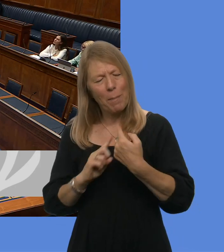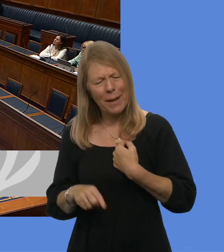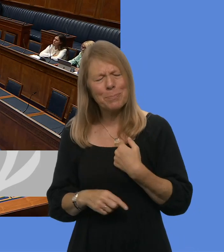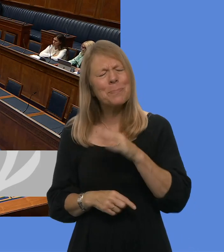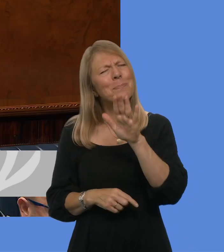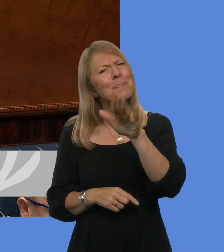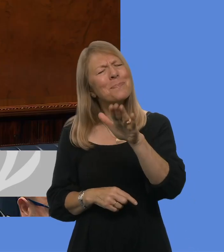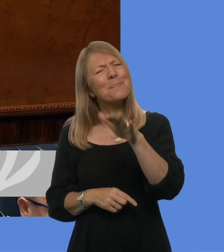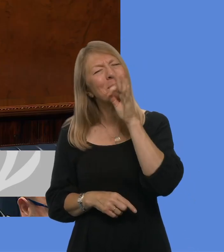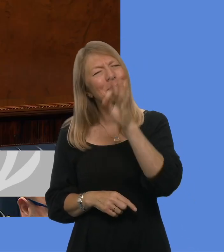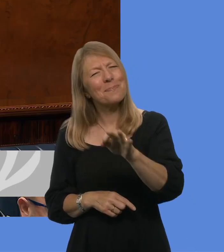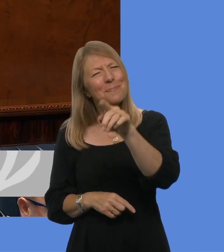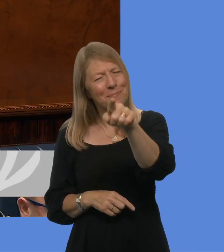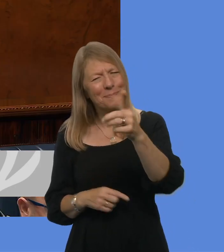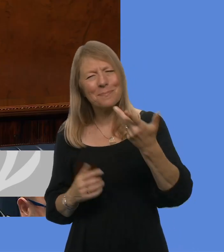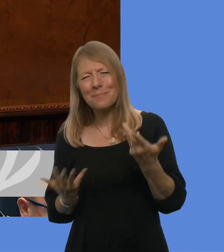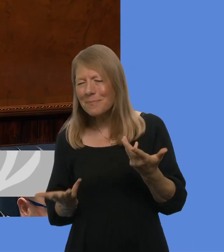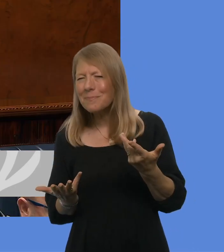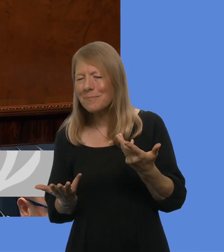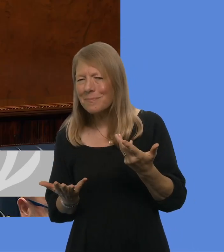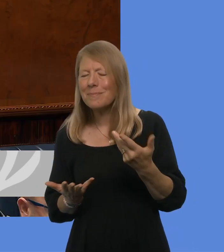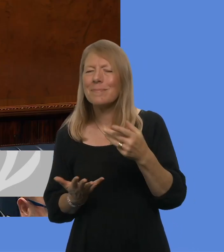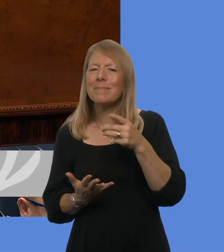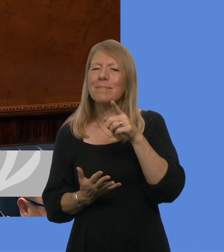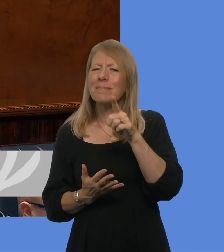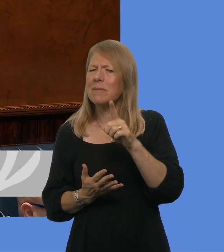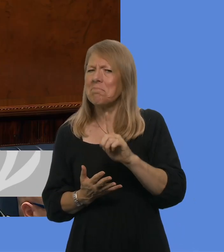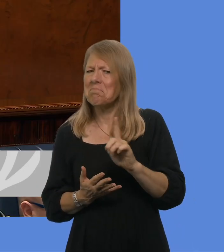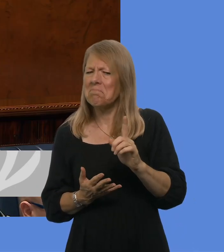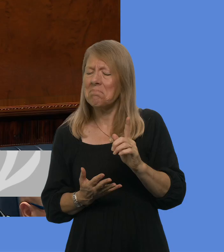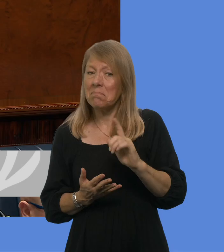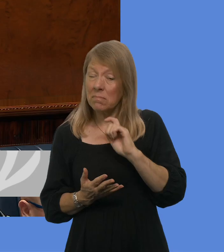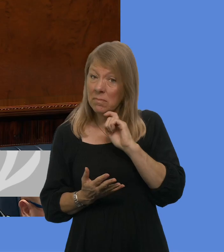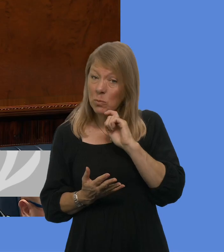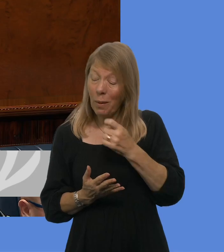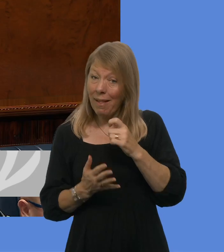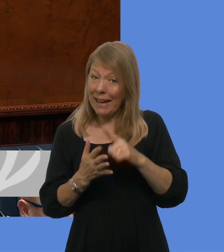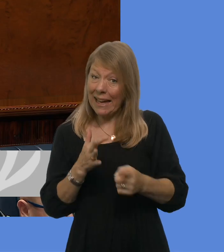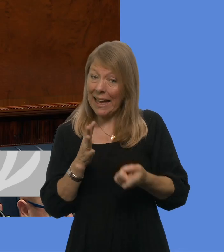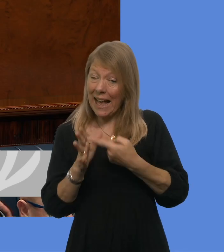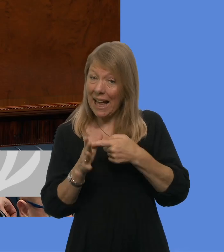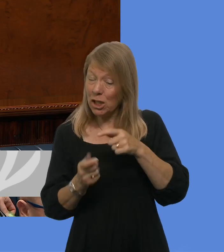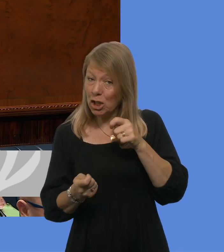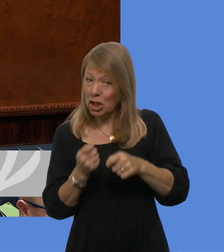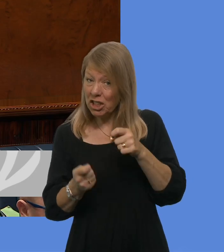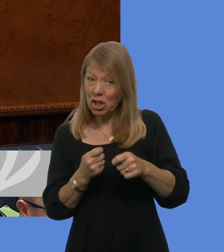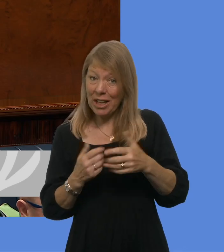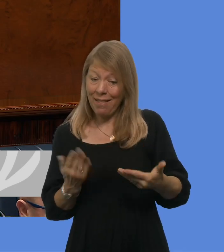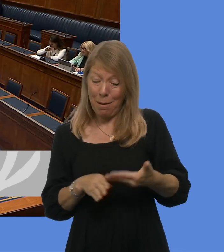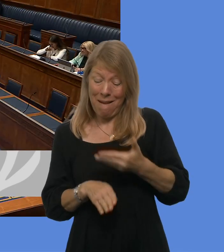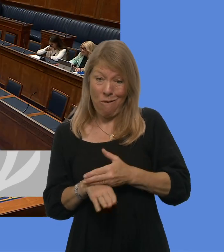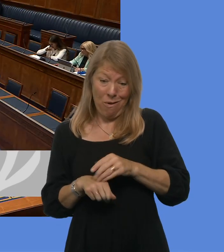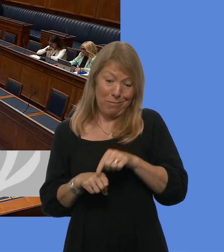further to that if the Minister could tell us what changes, if any, will be implemented by the EA in time for the new school